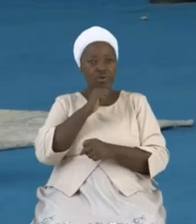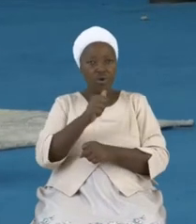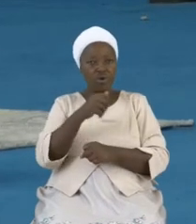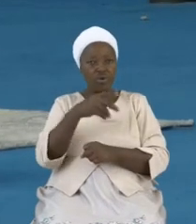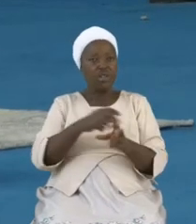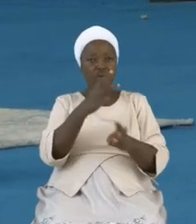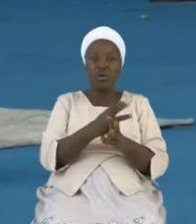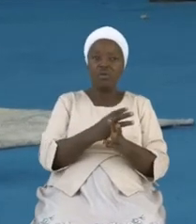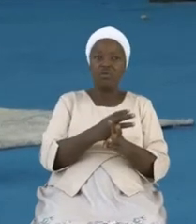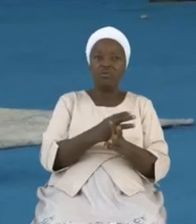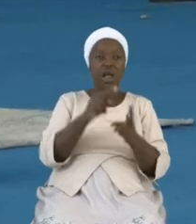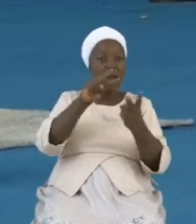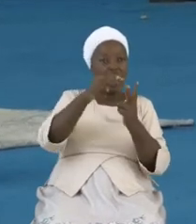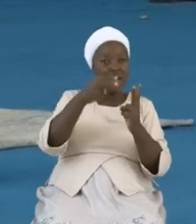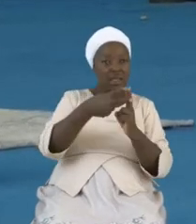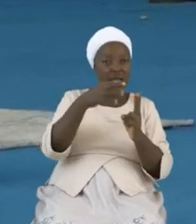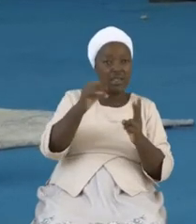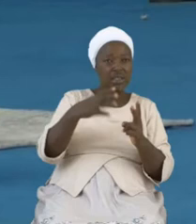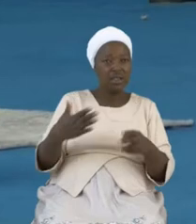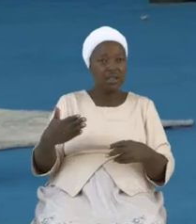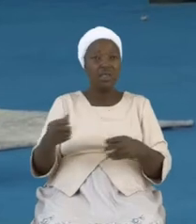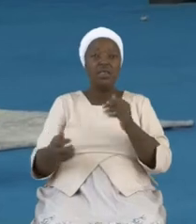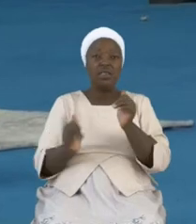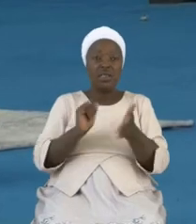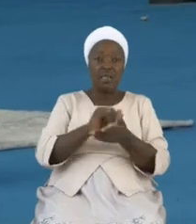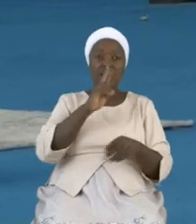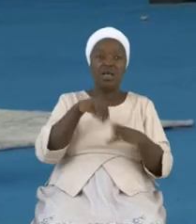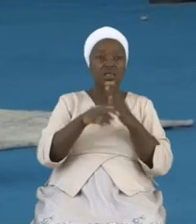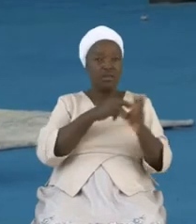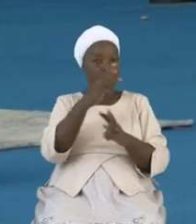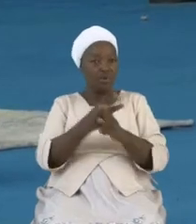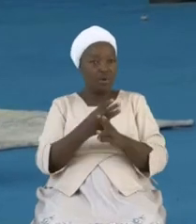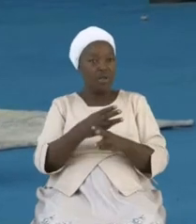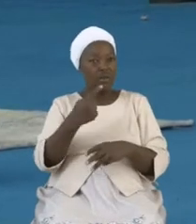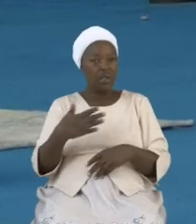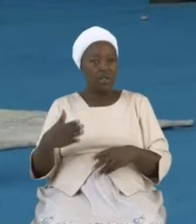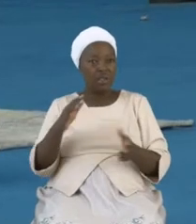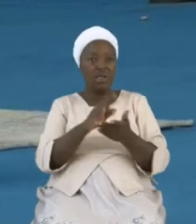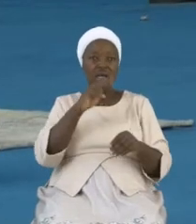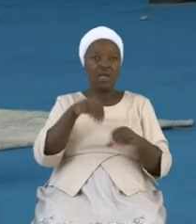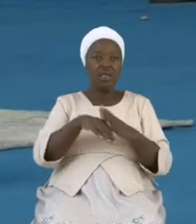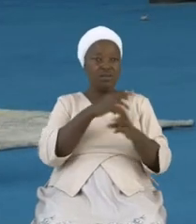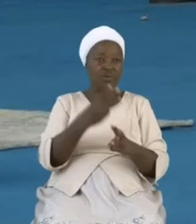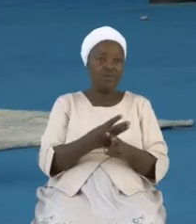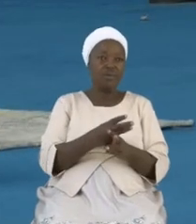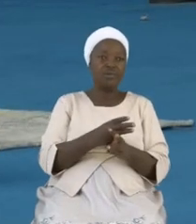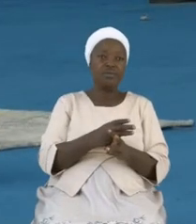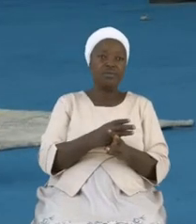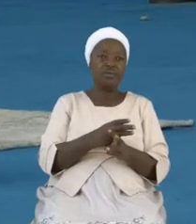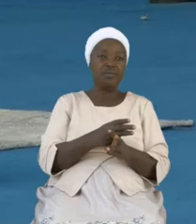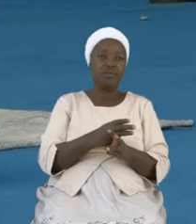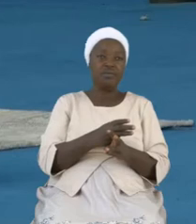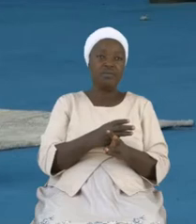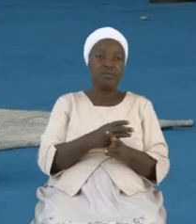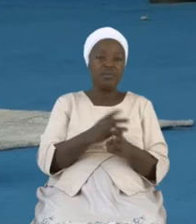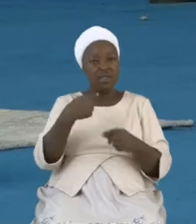neither the things that are in the world. The things that are in the world. Then it says, if